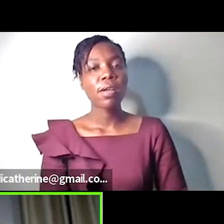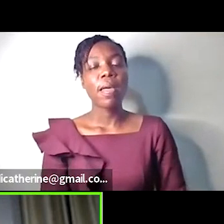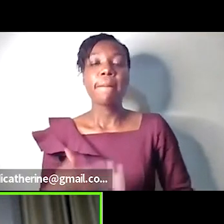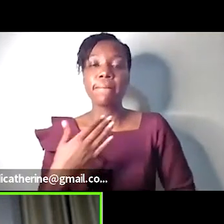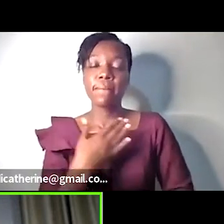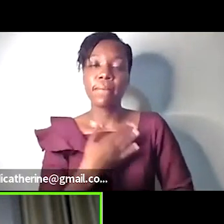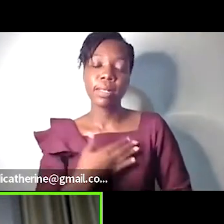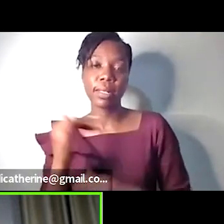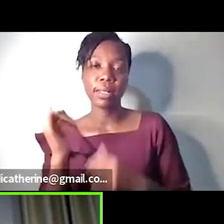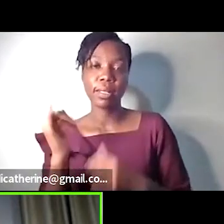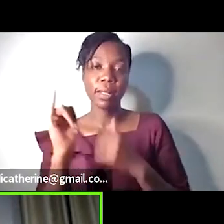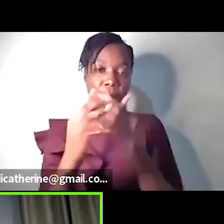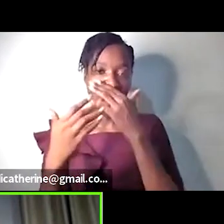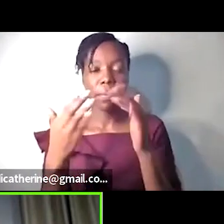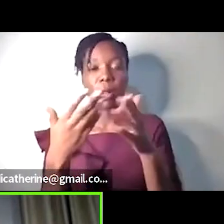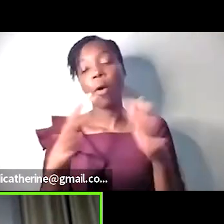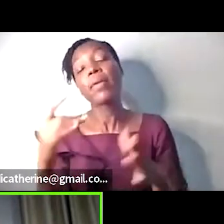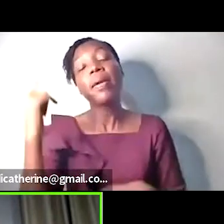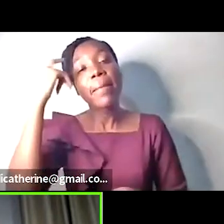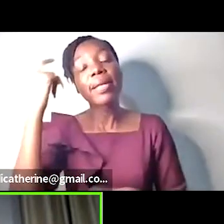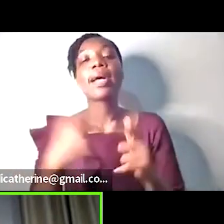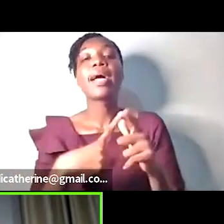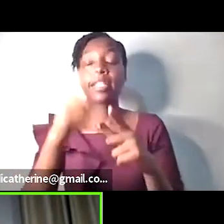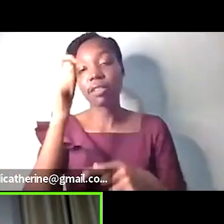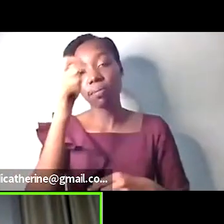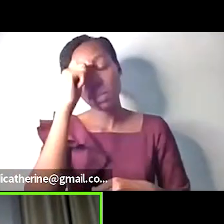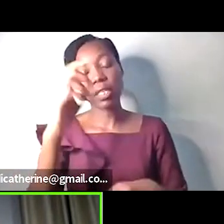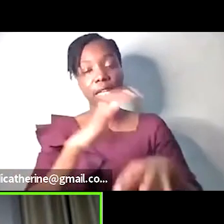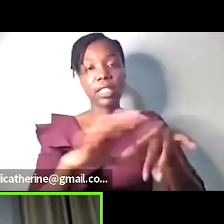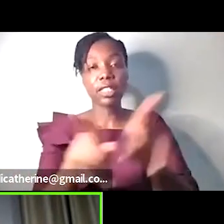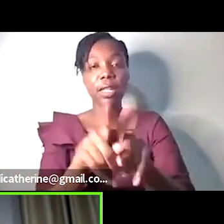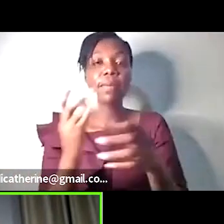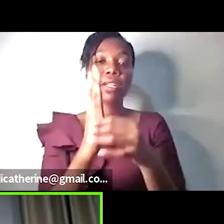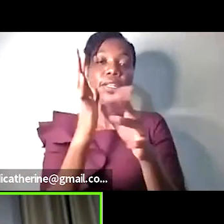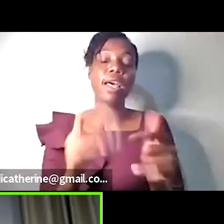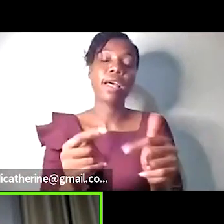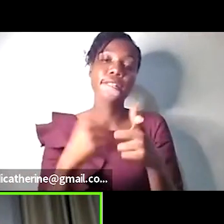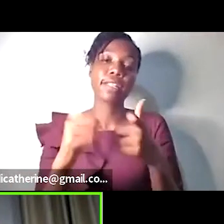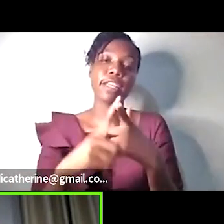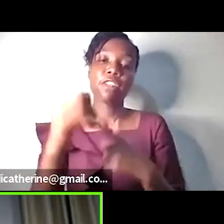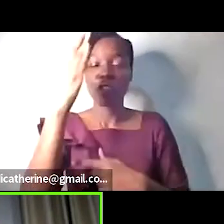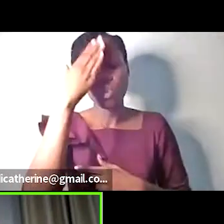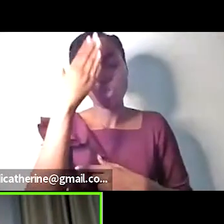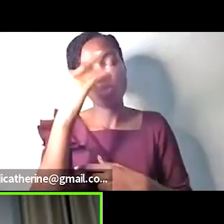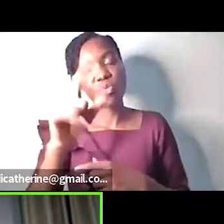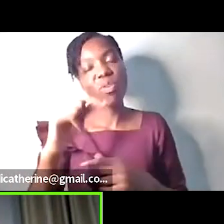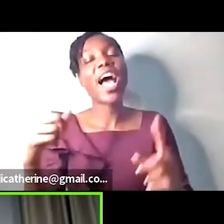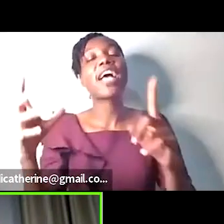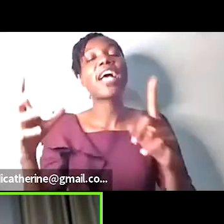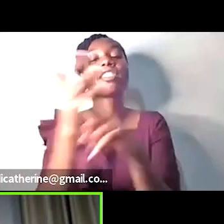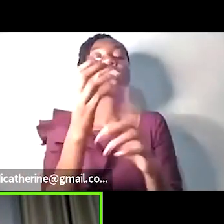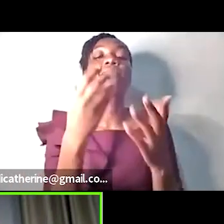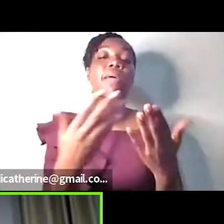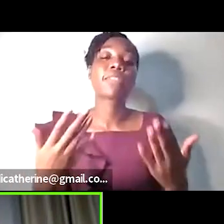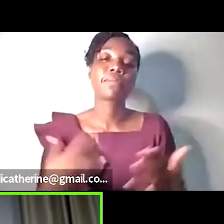mind, and so you'll get the respect as a leader to know that you have achieved in this area. Women